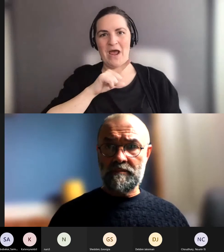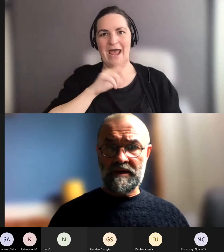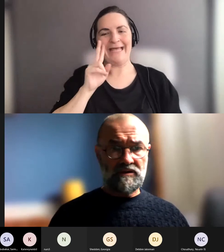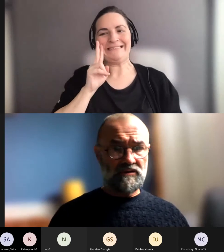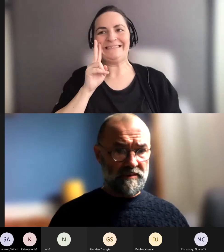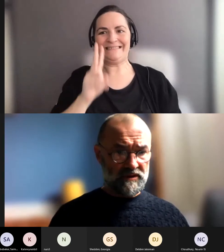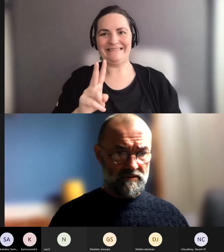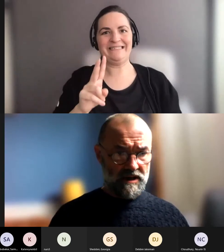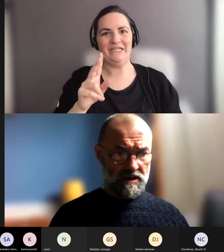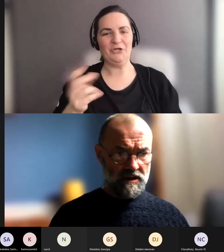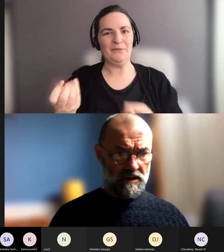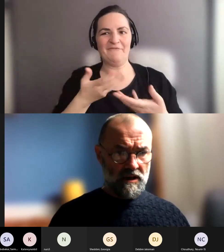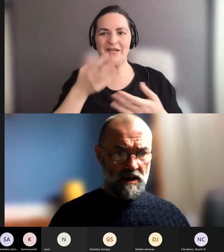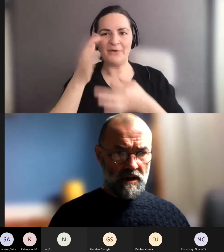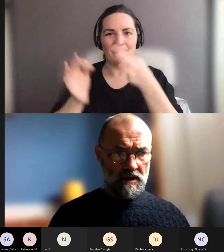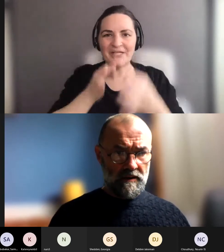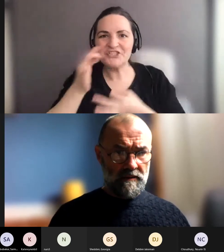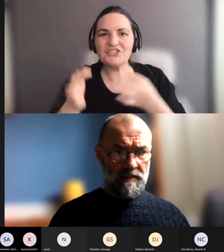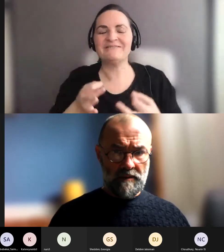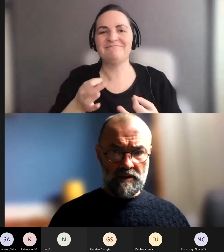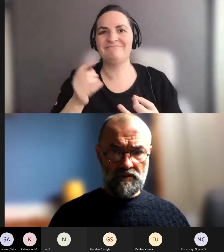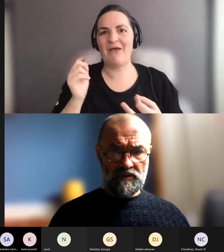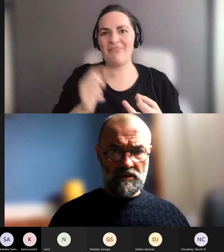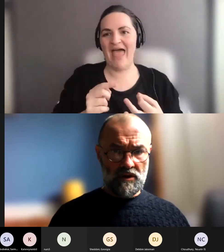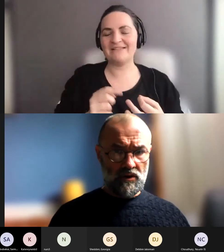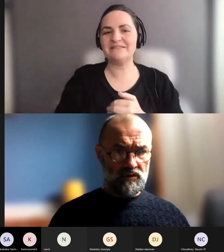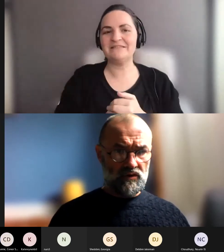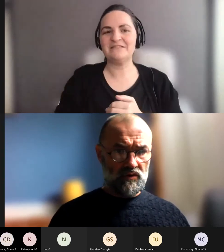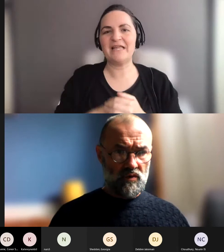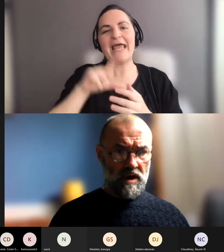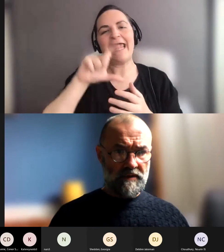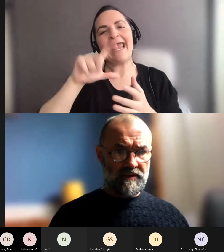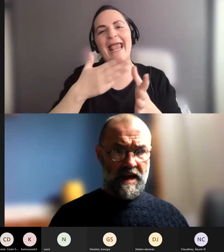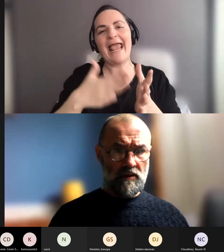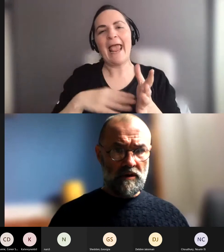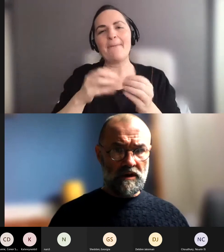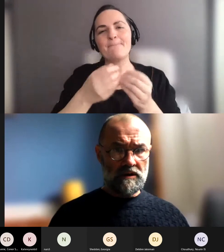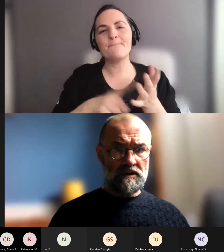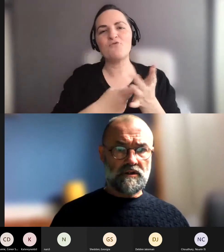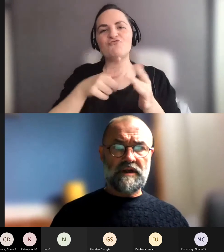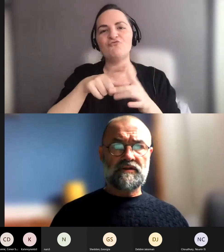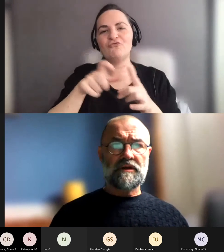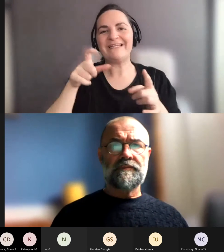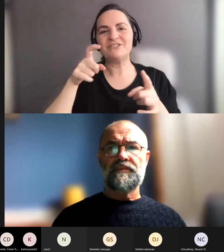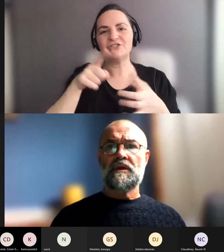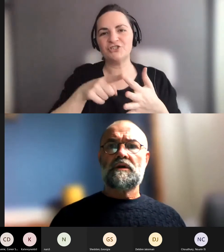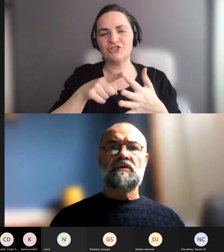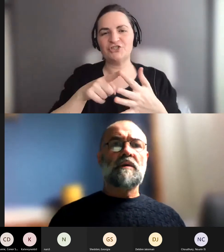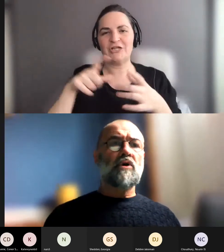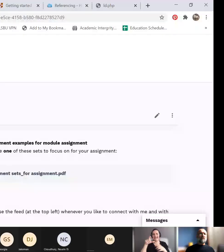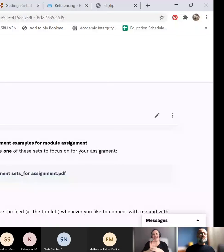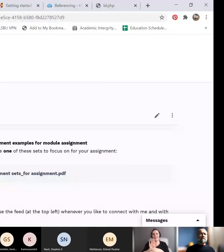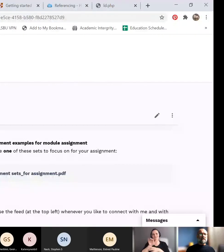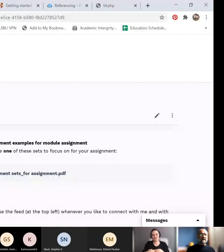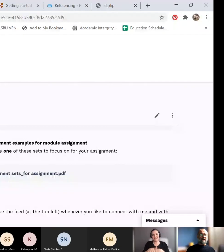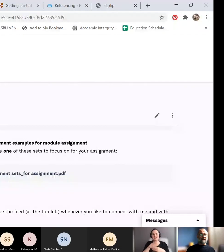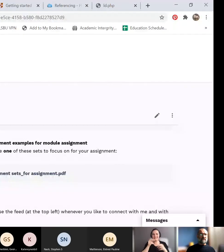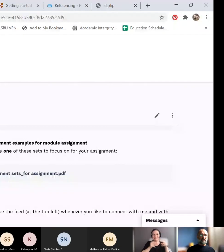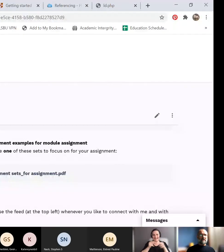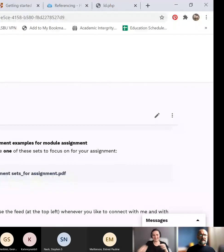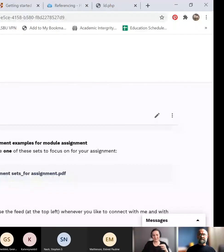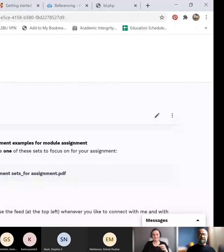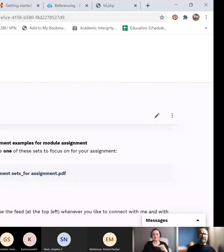at those. I'm going back to share my screen. I'm going to go to the Aula Centre. So I'm on